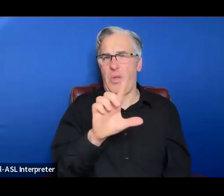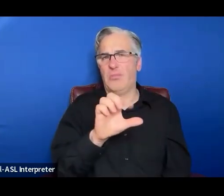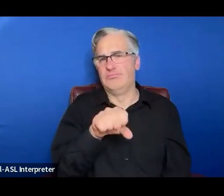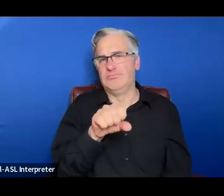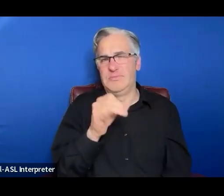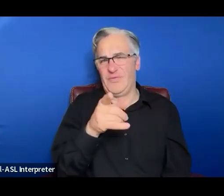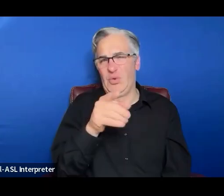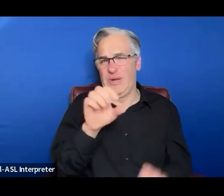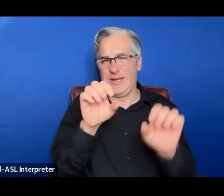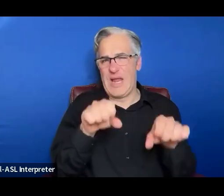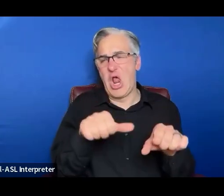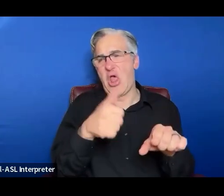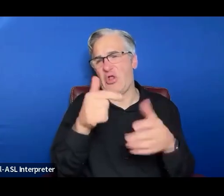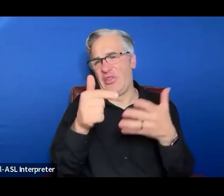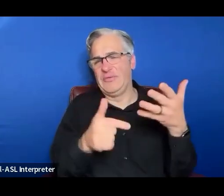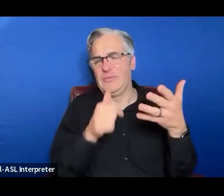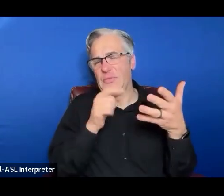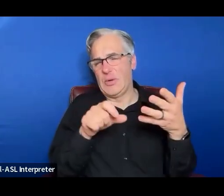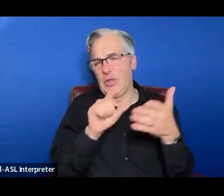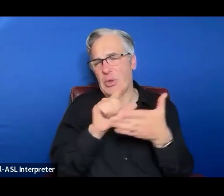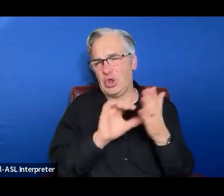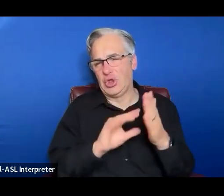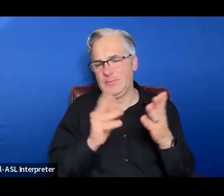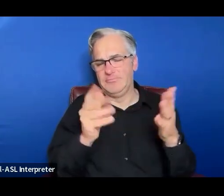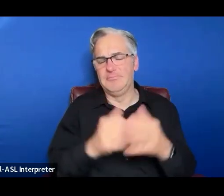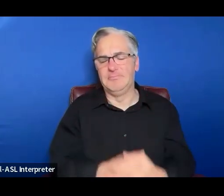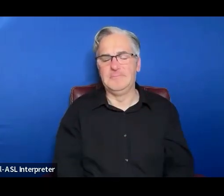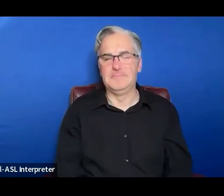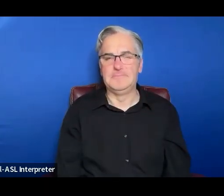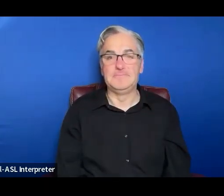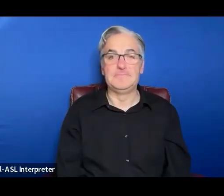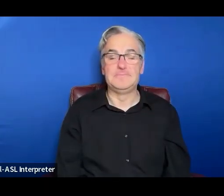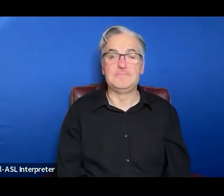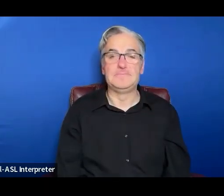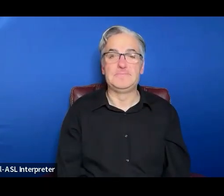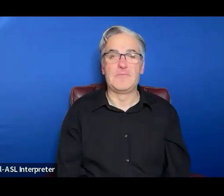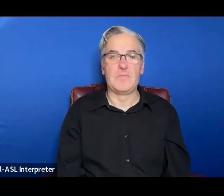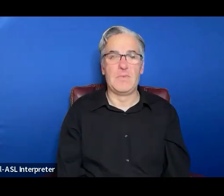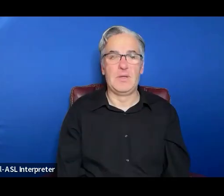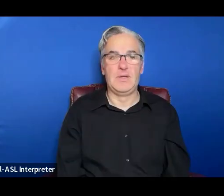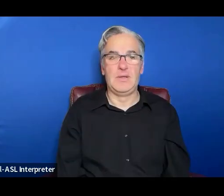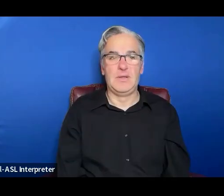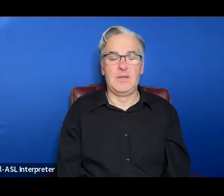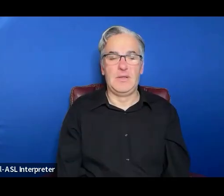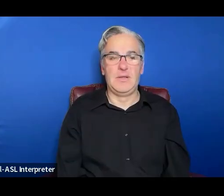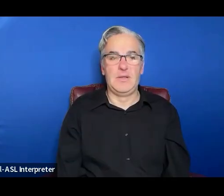don't need an attorney. All right, let's go to the next slide.